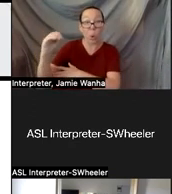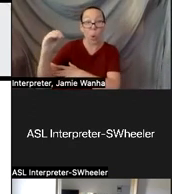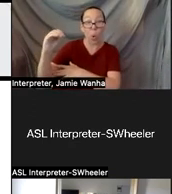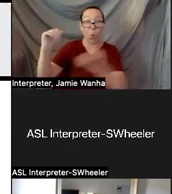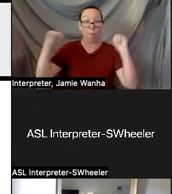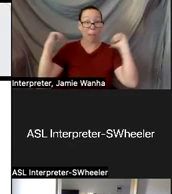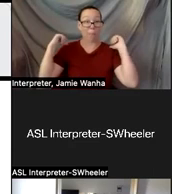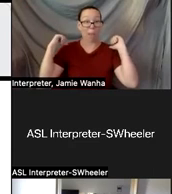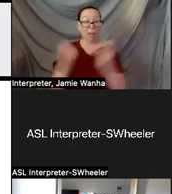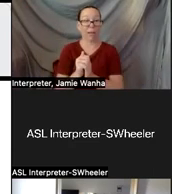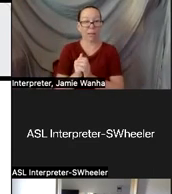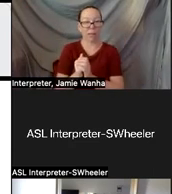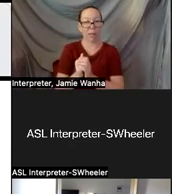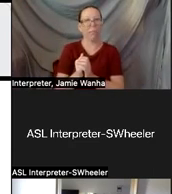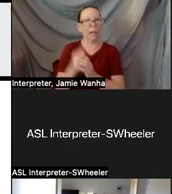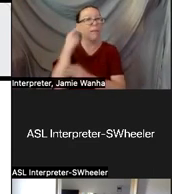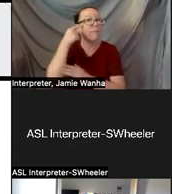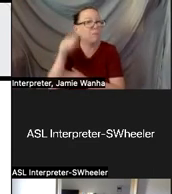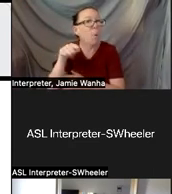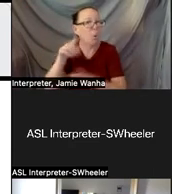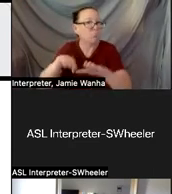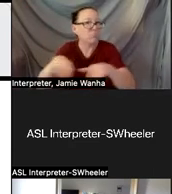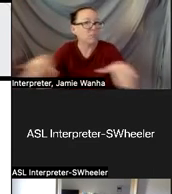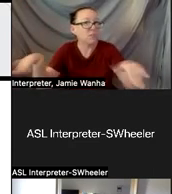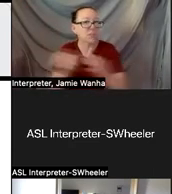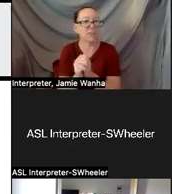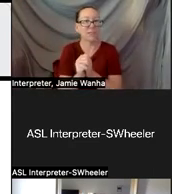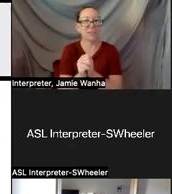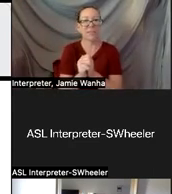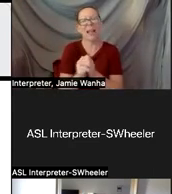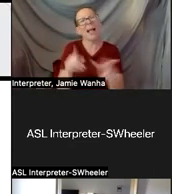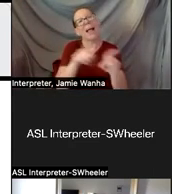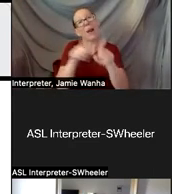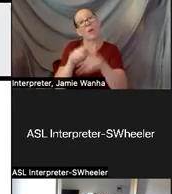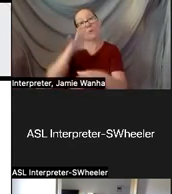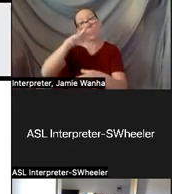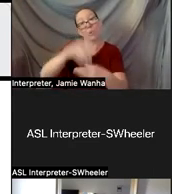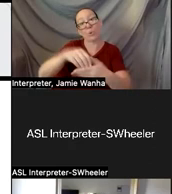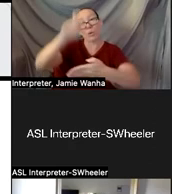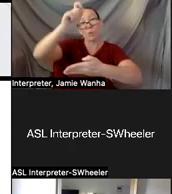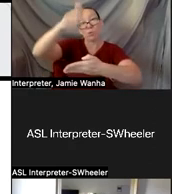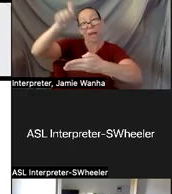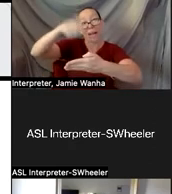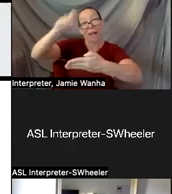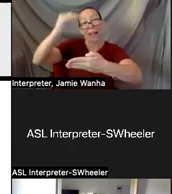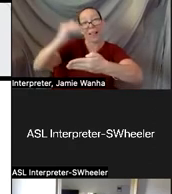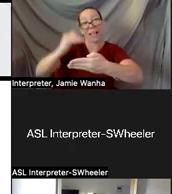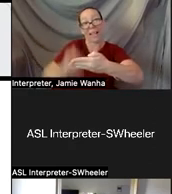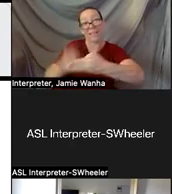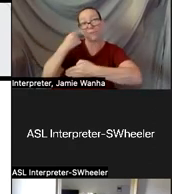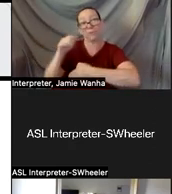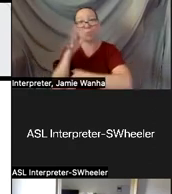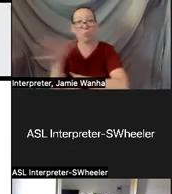children. And I actually included a small checklist for the parents. And the big takeaway from this one was